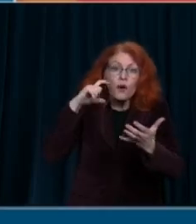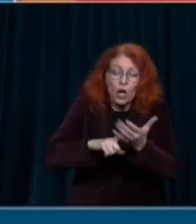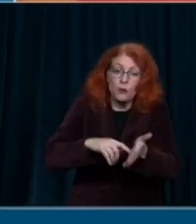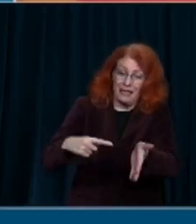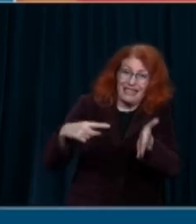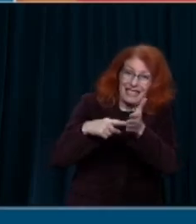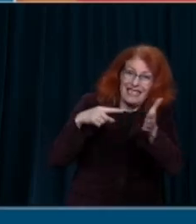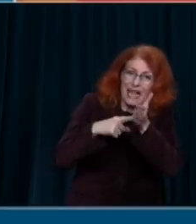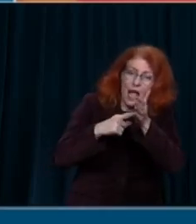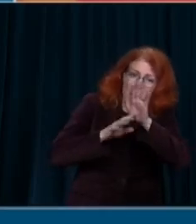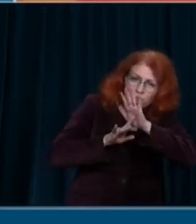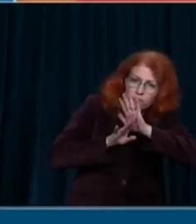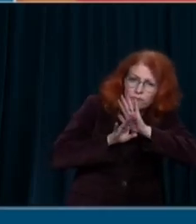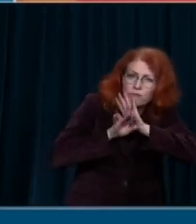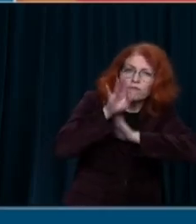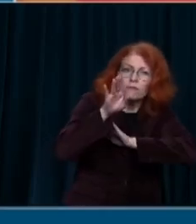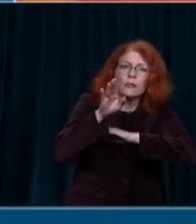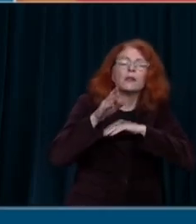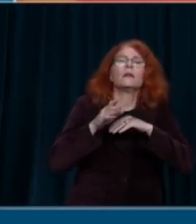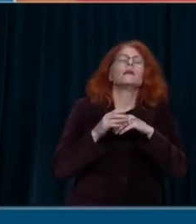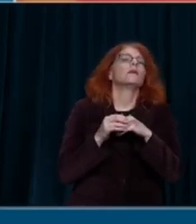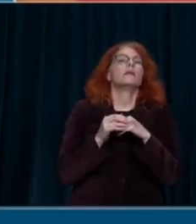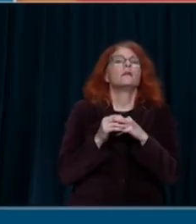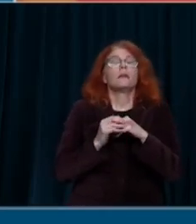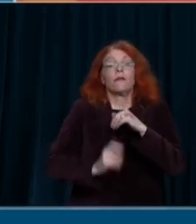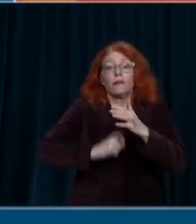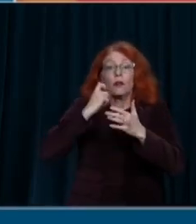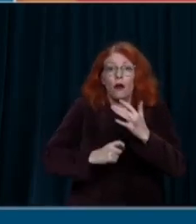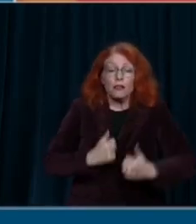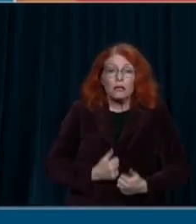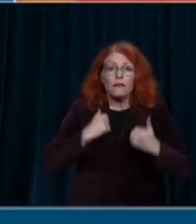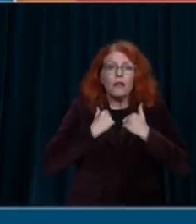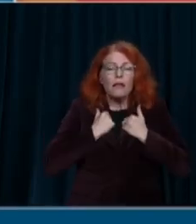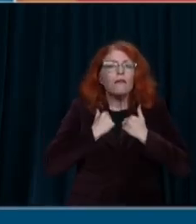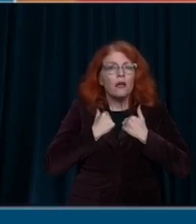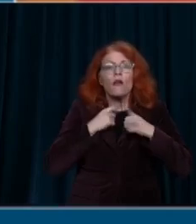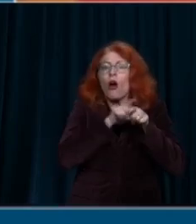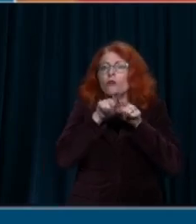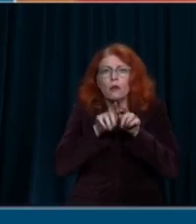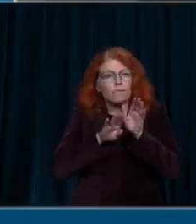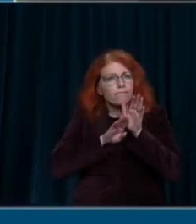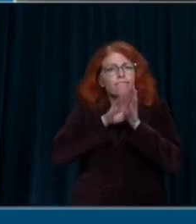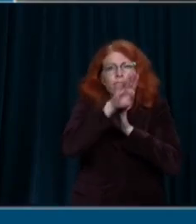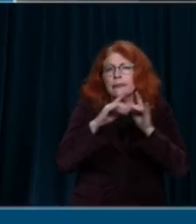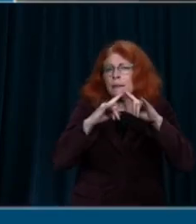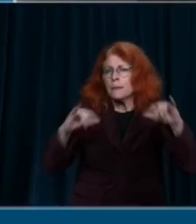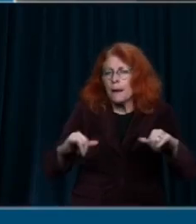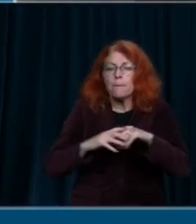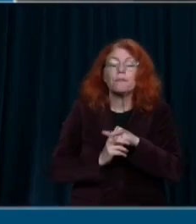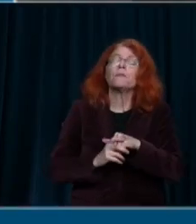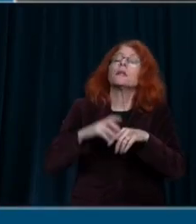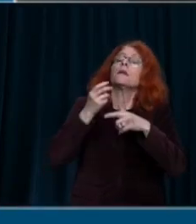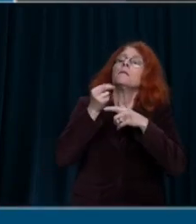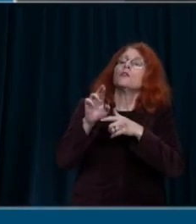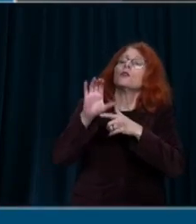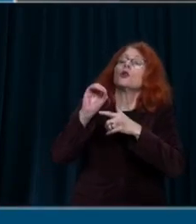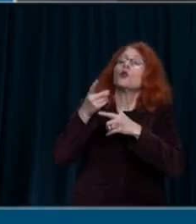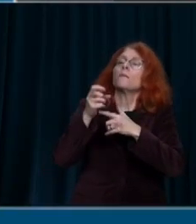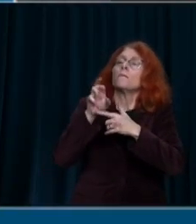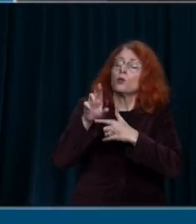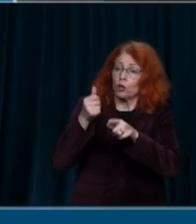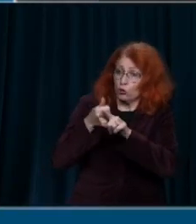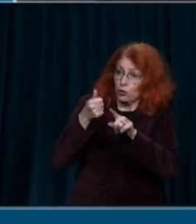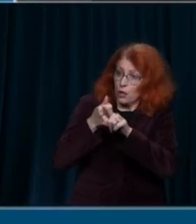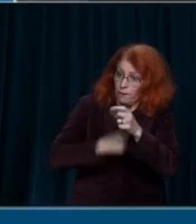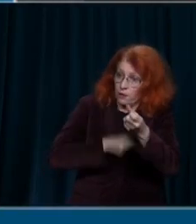way up and the costs of living go also way up. Mr. Cooper, would